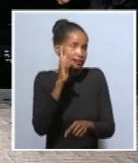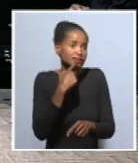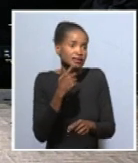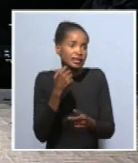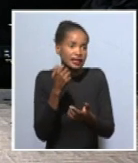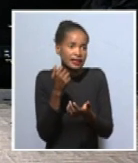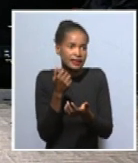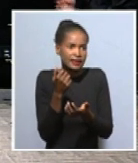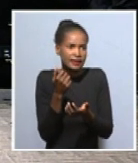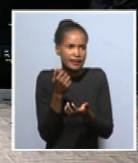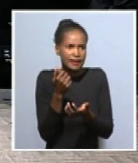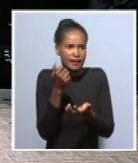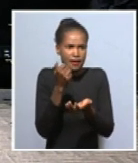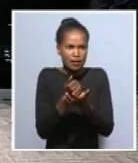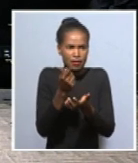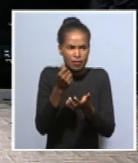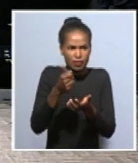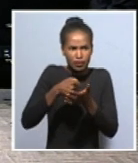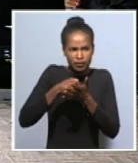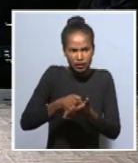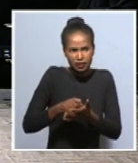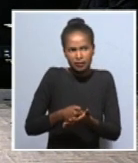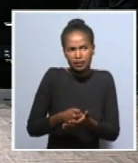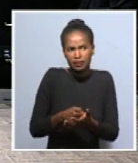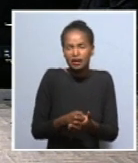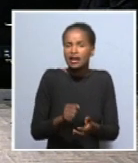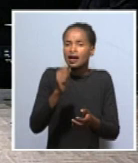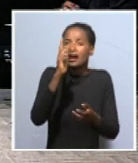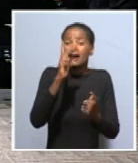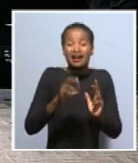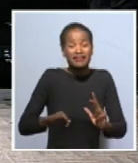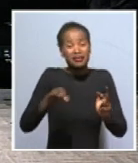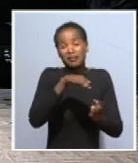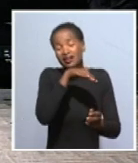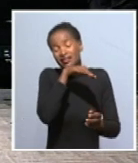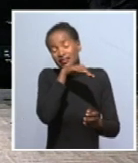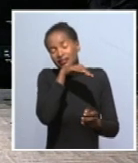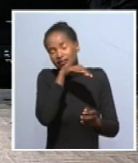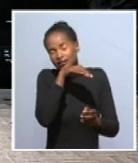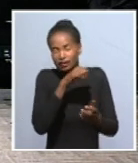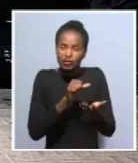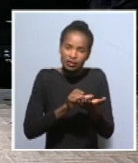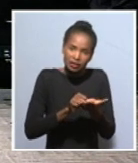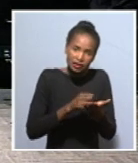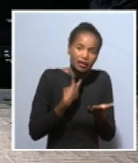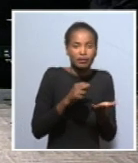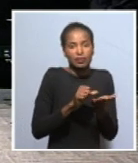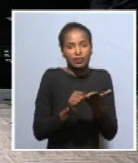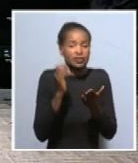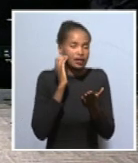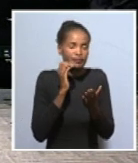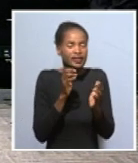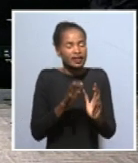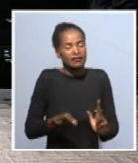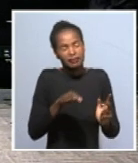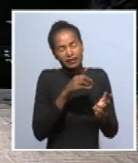being involved in litigation to try and recoup money from defaulting clients. Please touch on very briefly the challenges